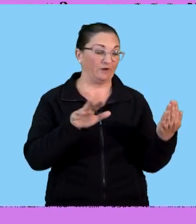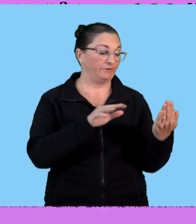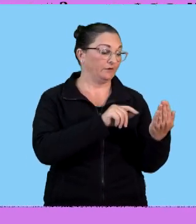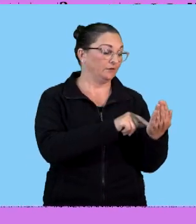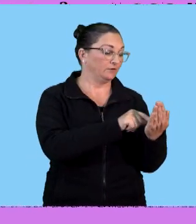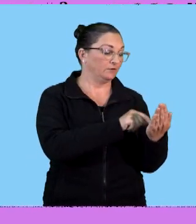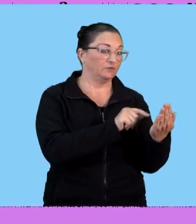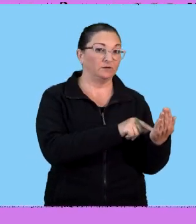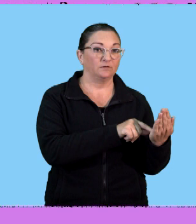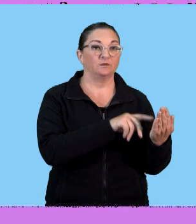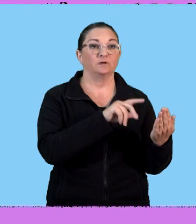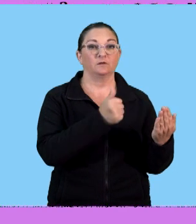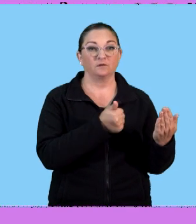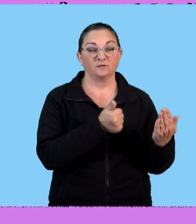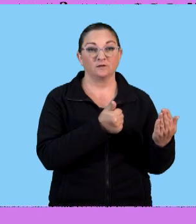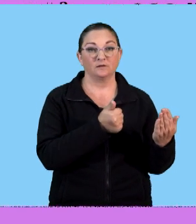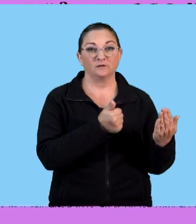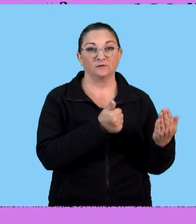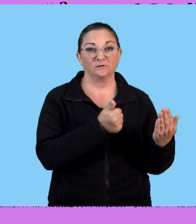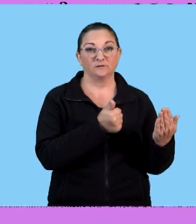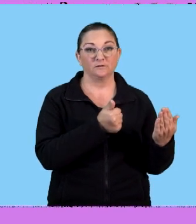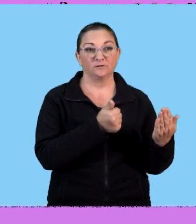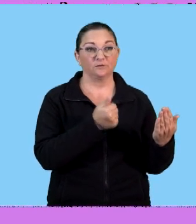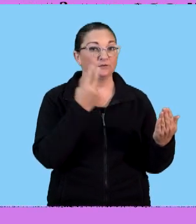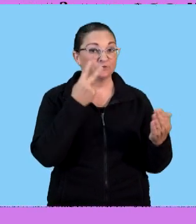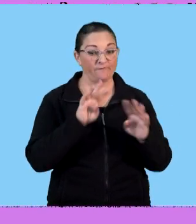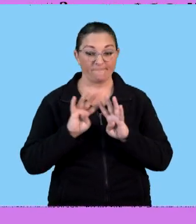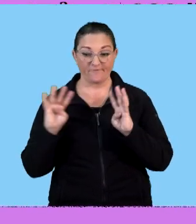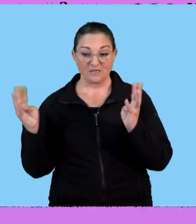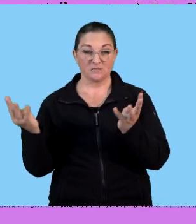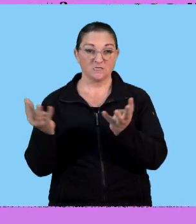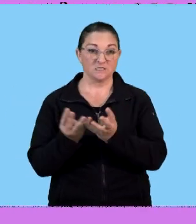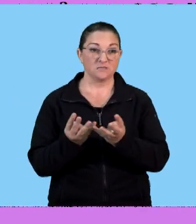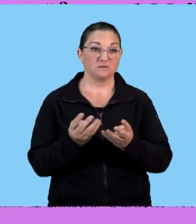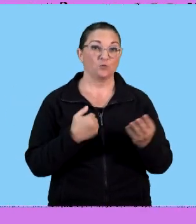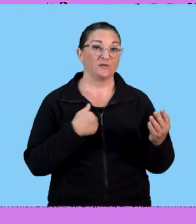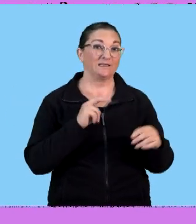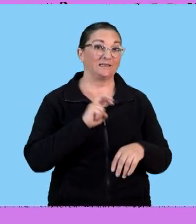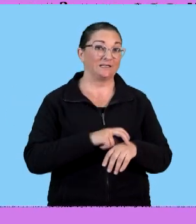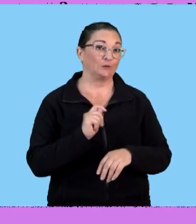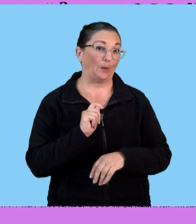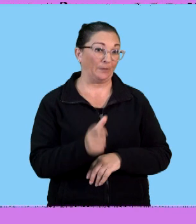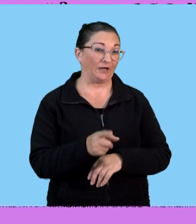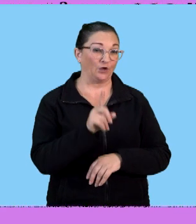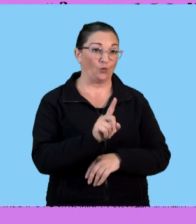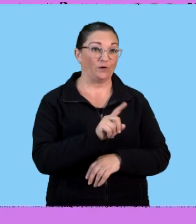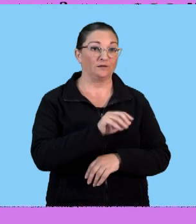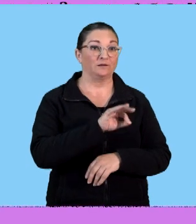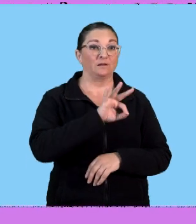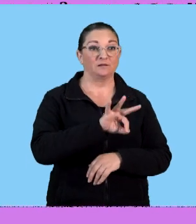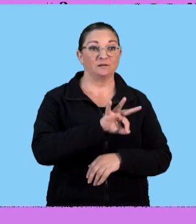125. So in order for us to fence the swimming pool, we will have to